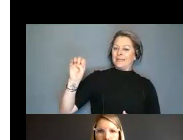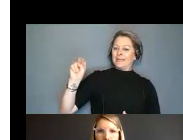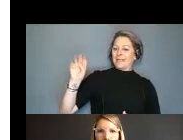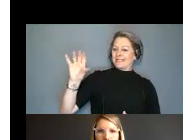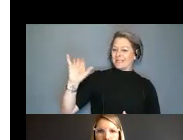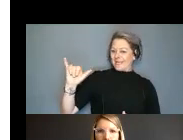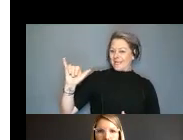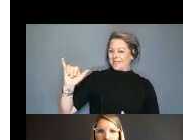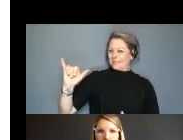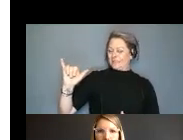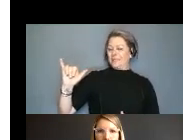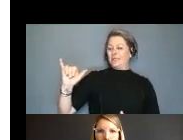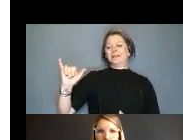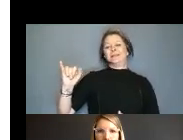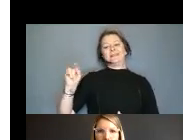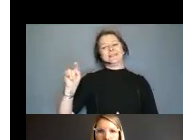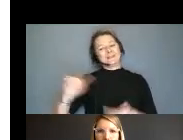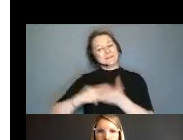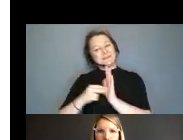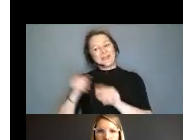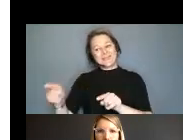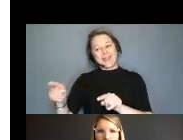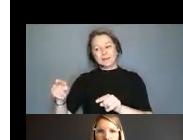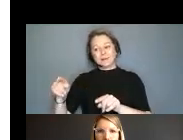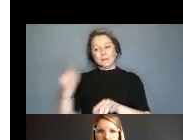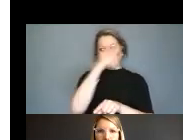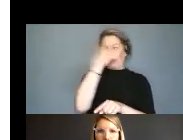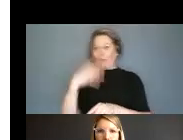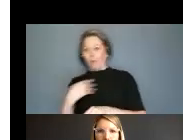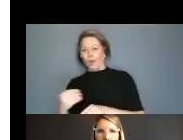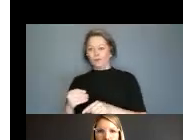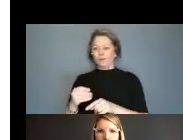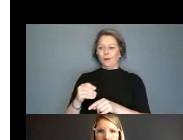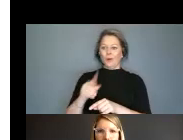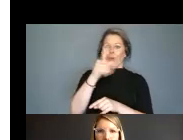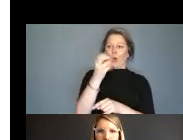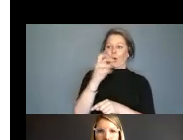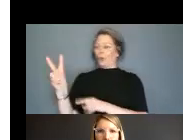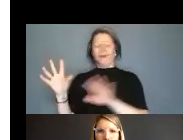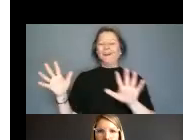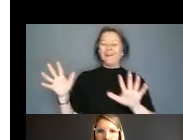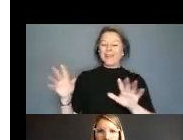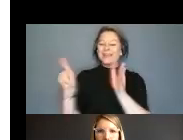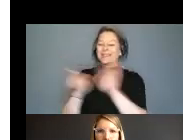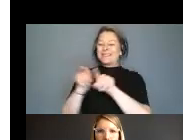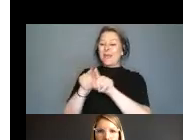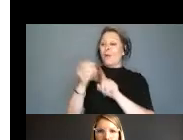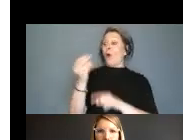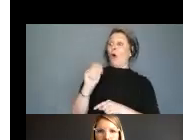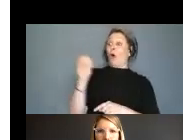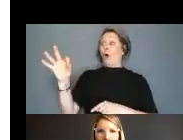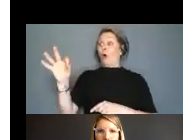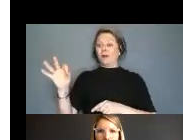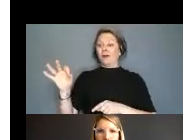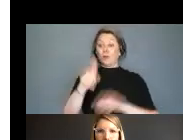or nothing, black or white. I like to think about it as a light switch. So you're competent or you're not.